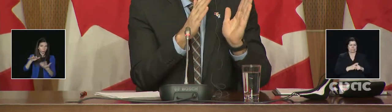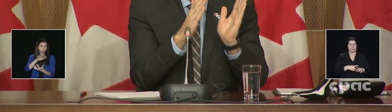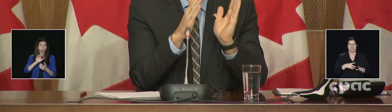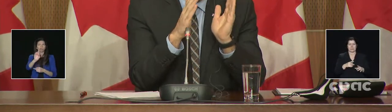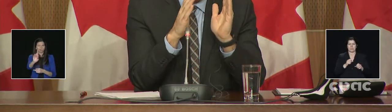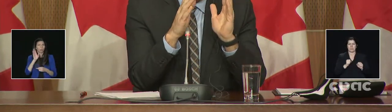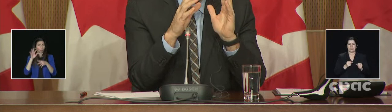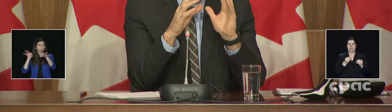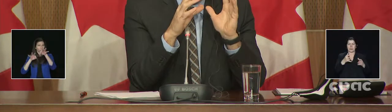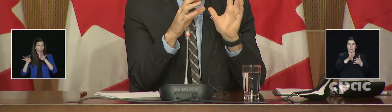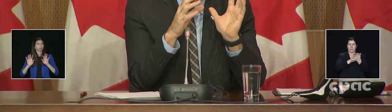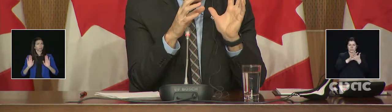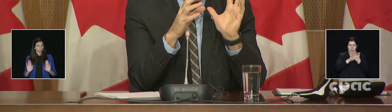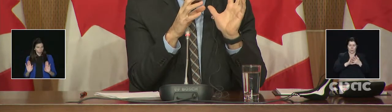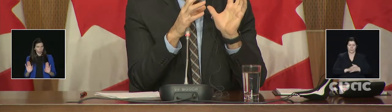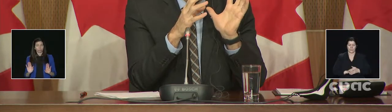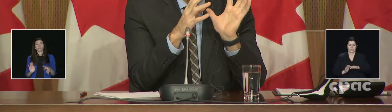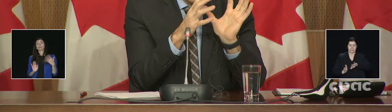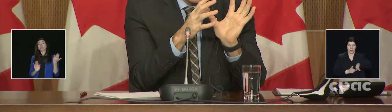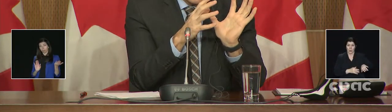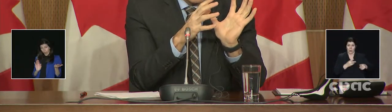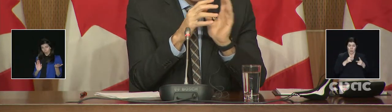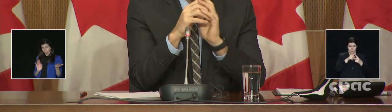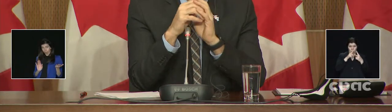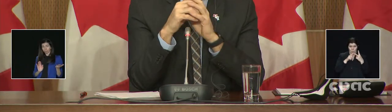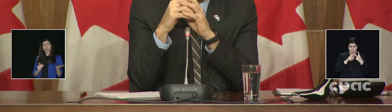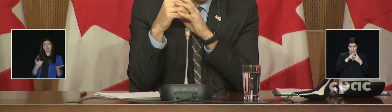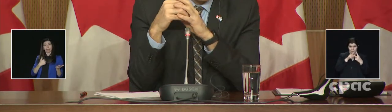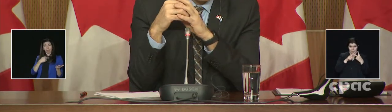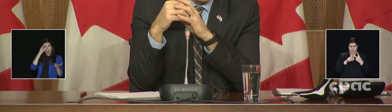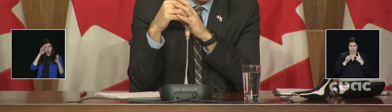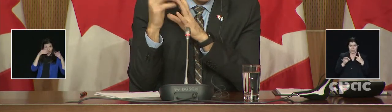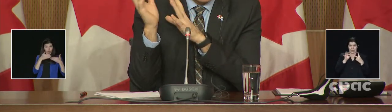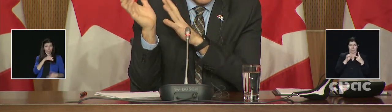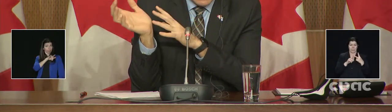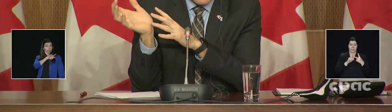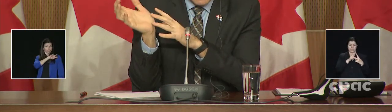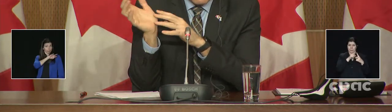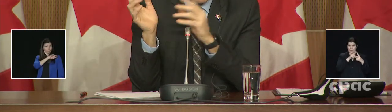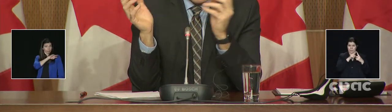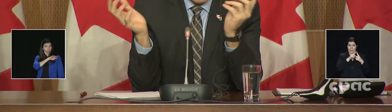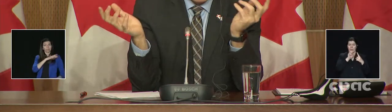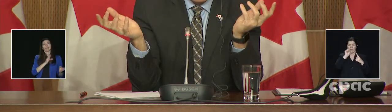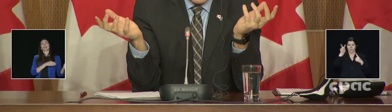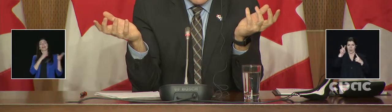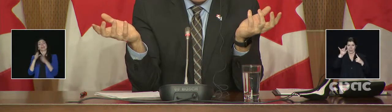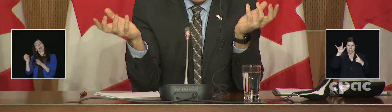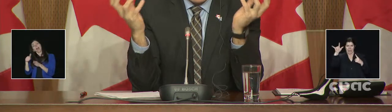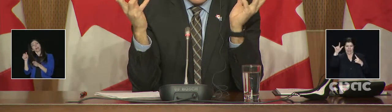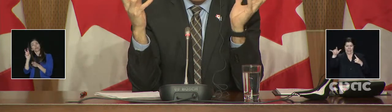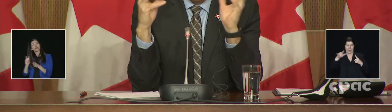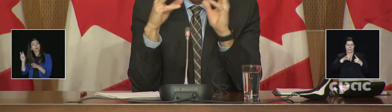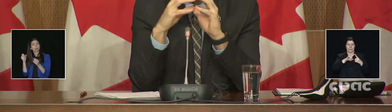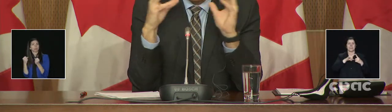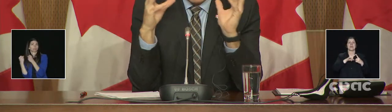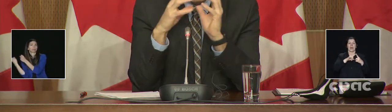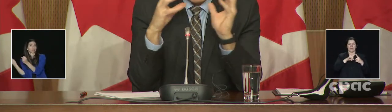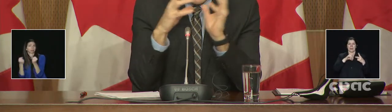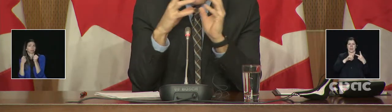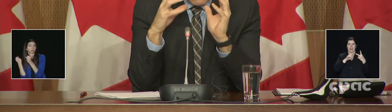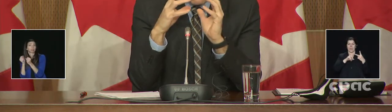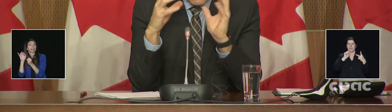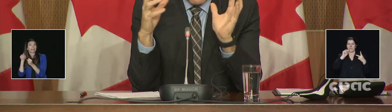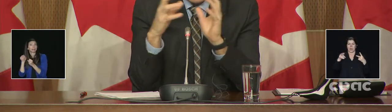two pieces. The one piece is air travel. The other piece is land travel. So if we add land and air